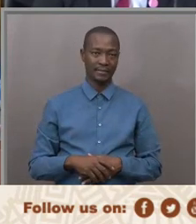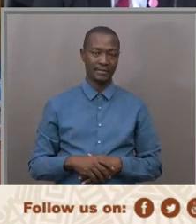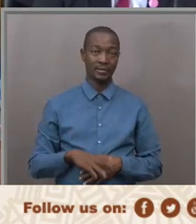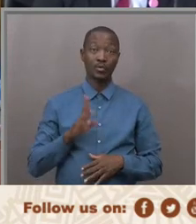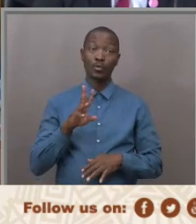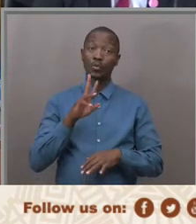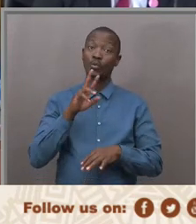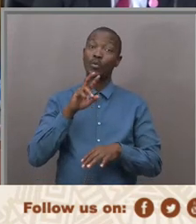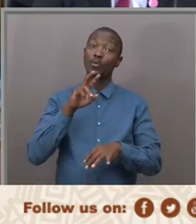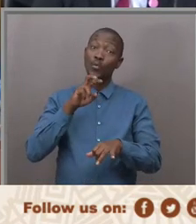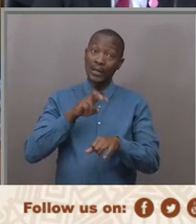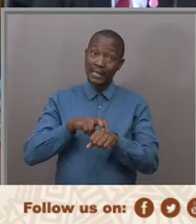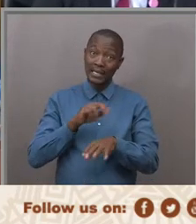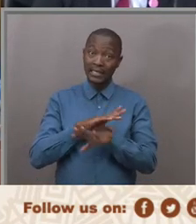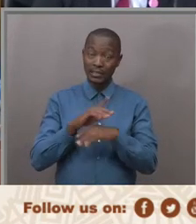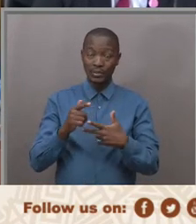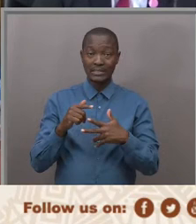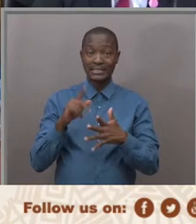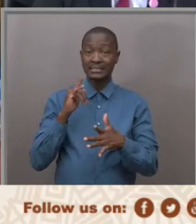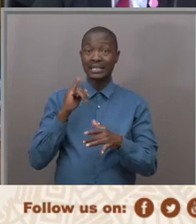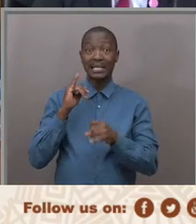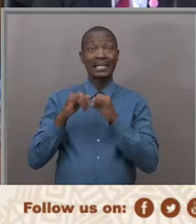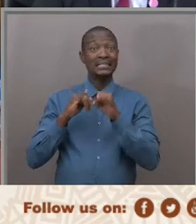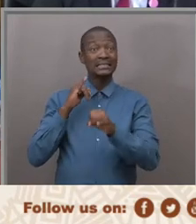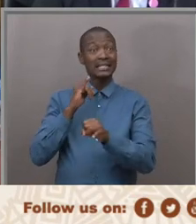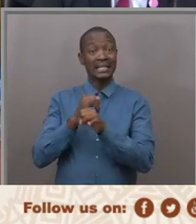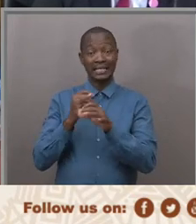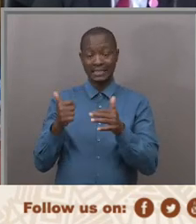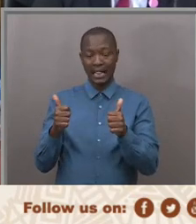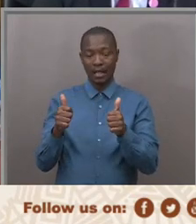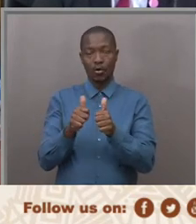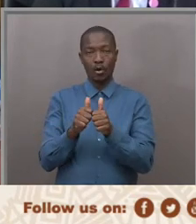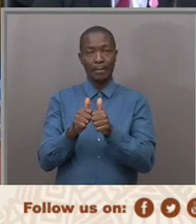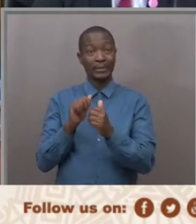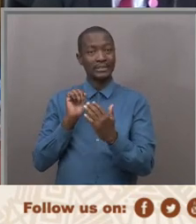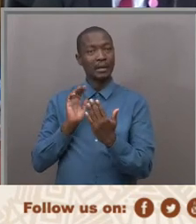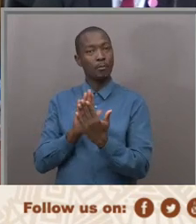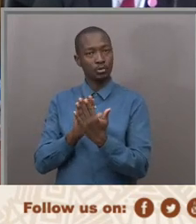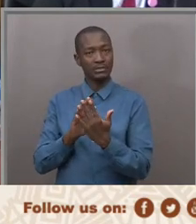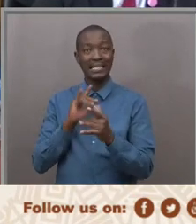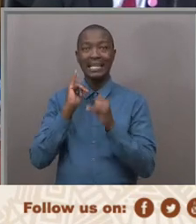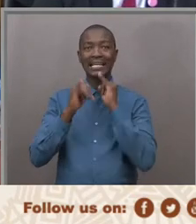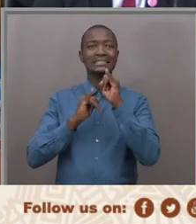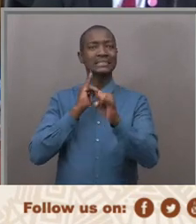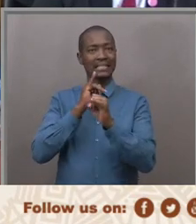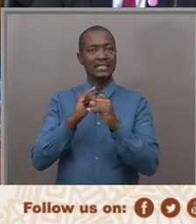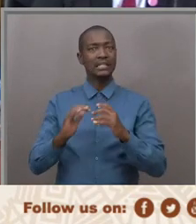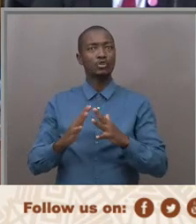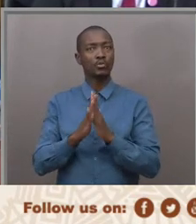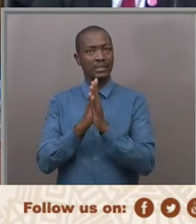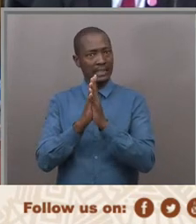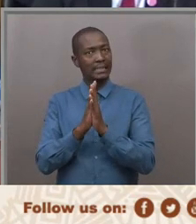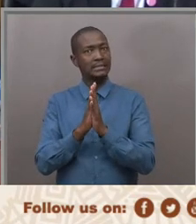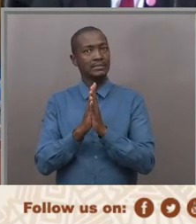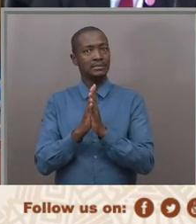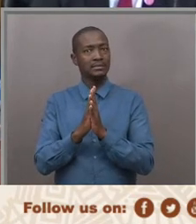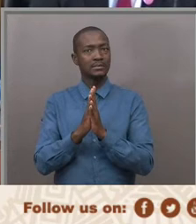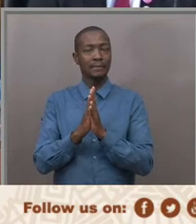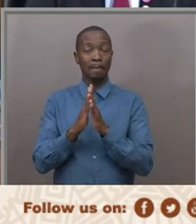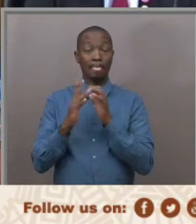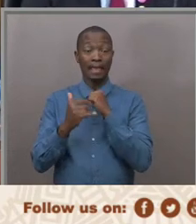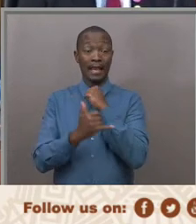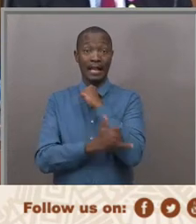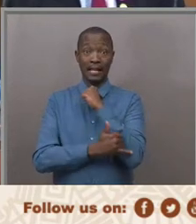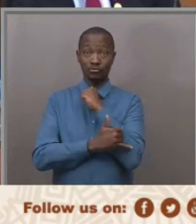need this international cooperation approach, international solidarity. The countries that have